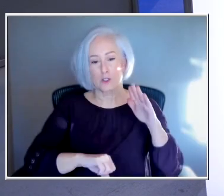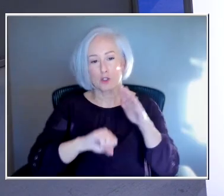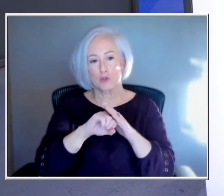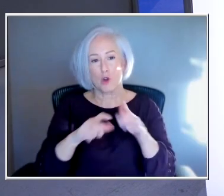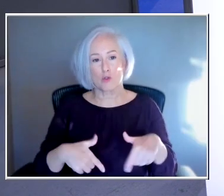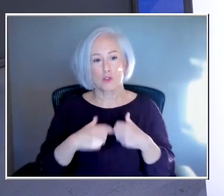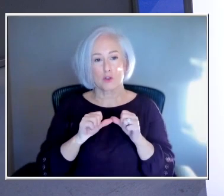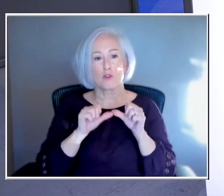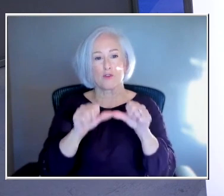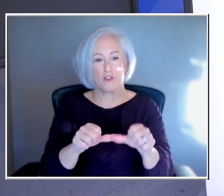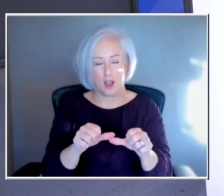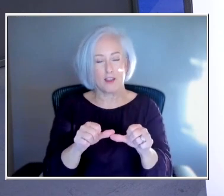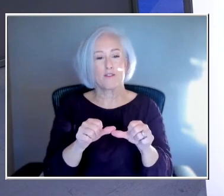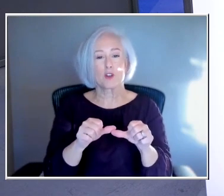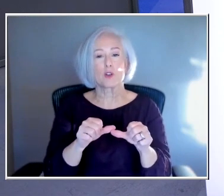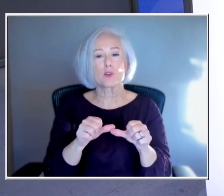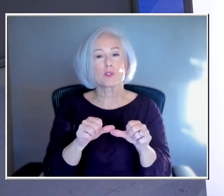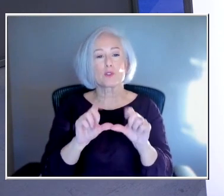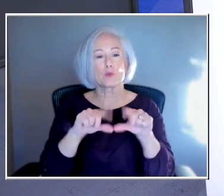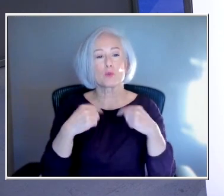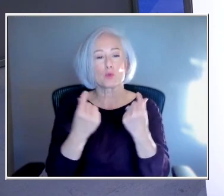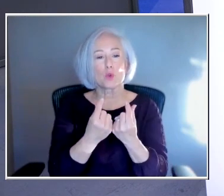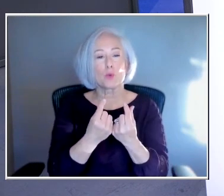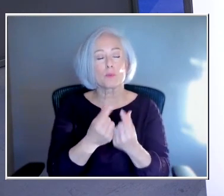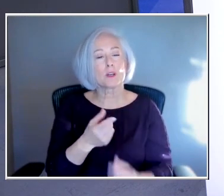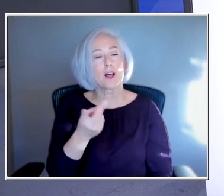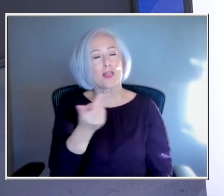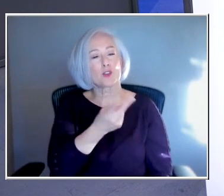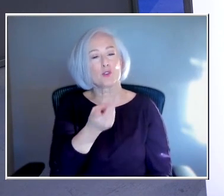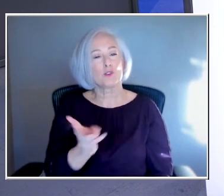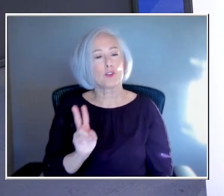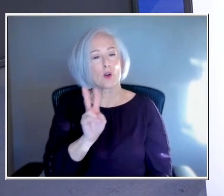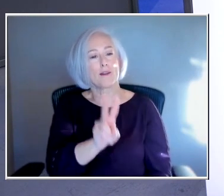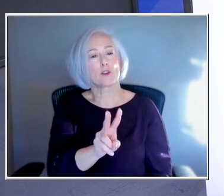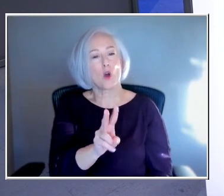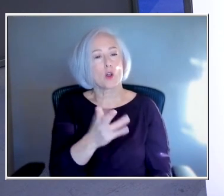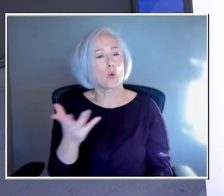been like? What have you gotten from those meetings?